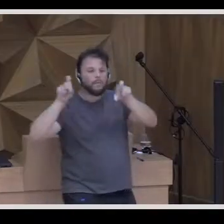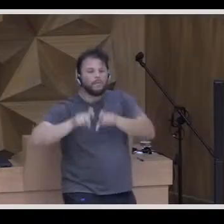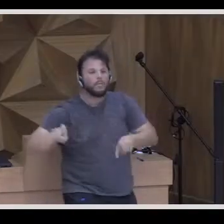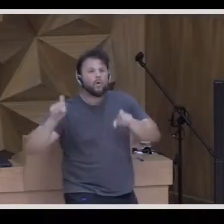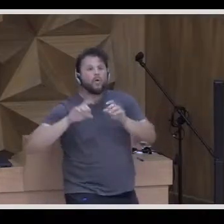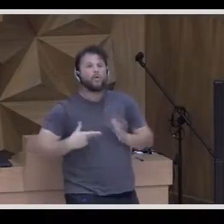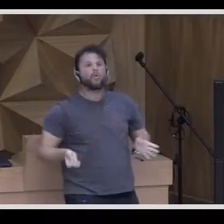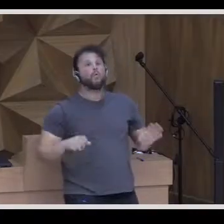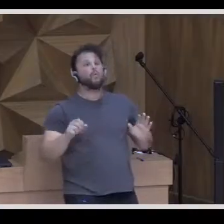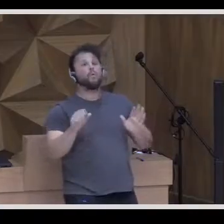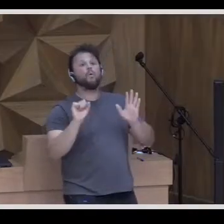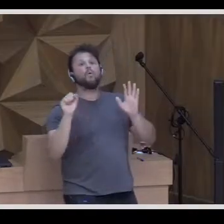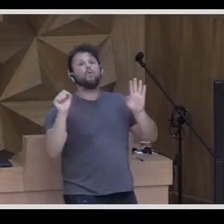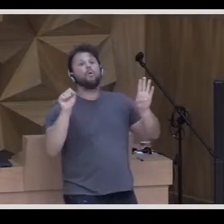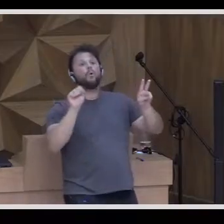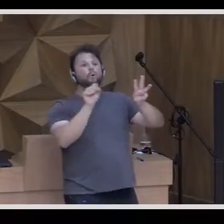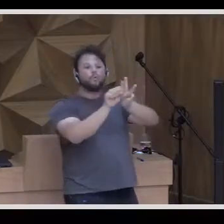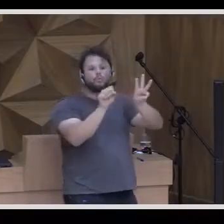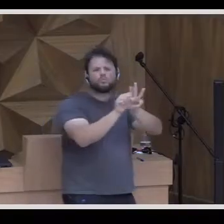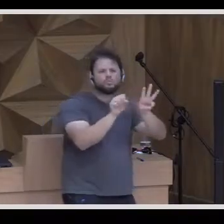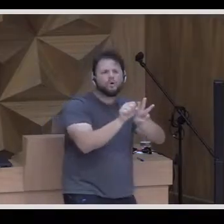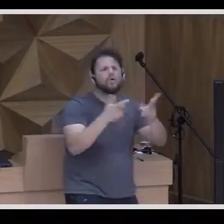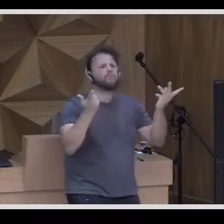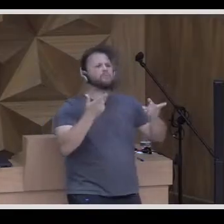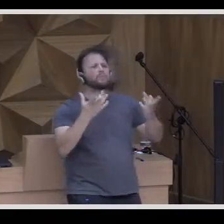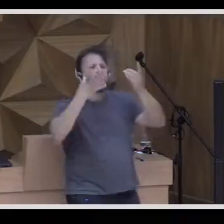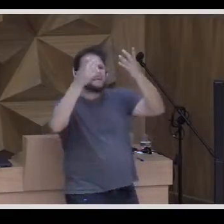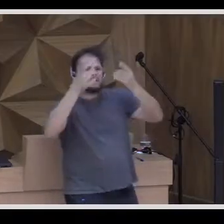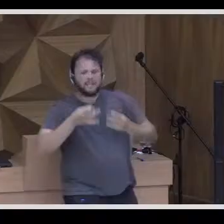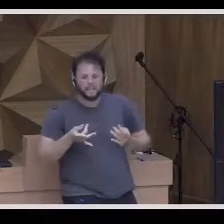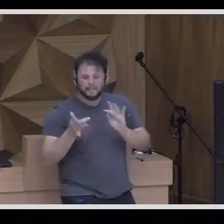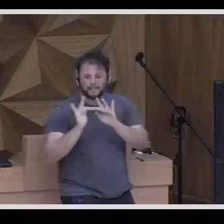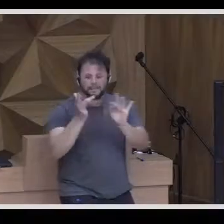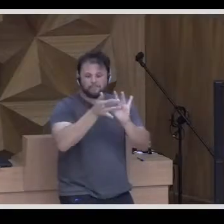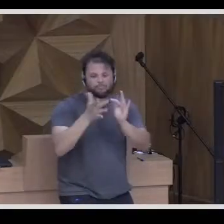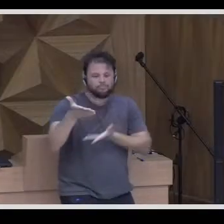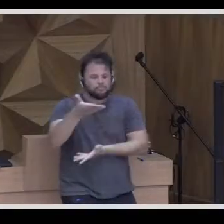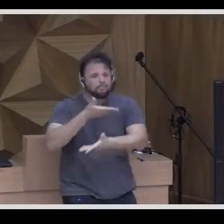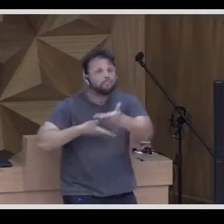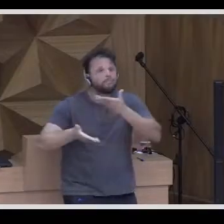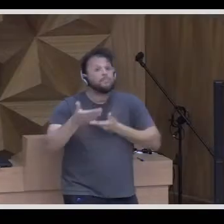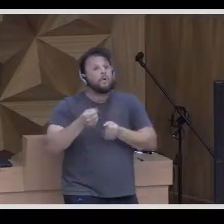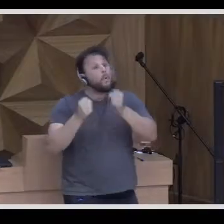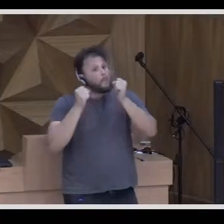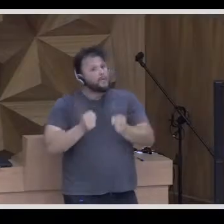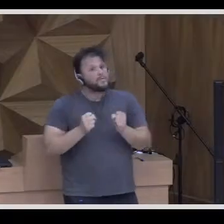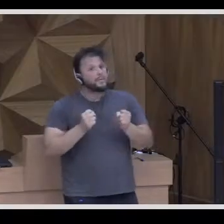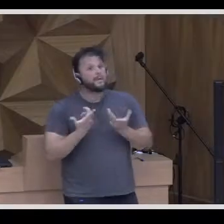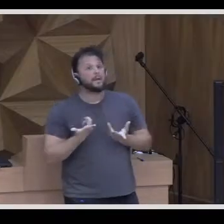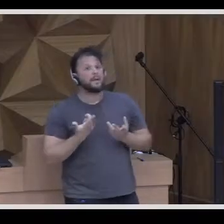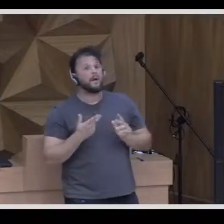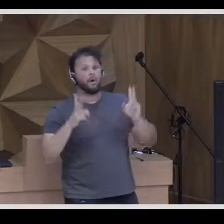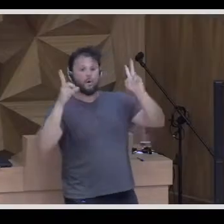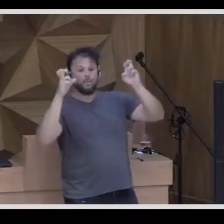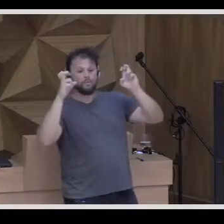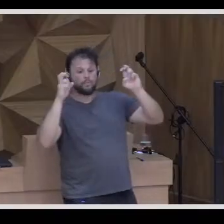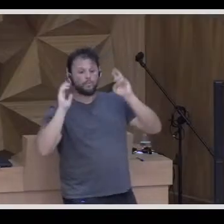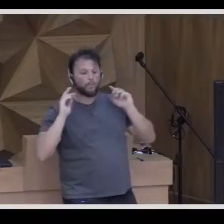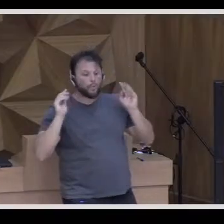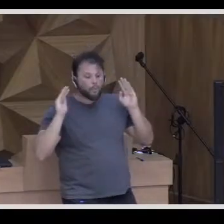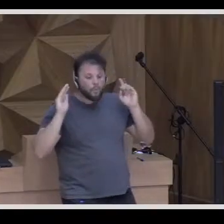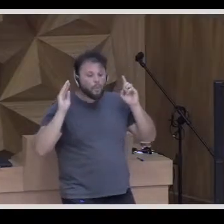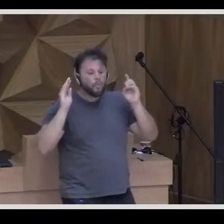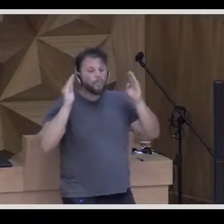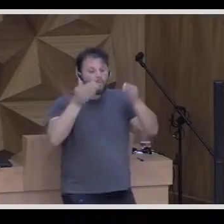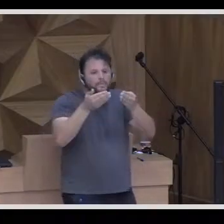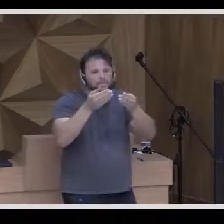we think of that as being kind of at the core of our kind of research nexus. And as you get further and further away from that and you start looking at the research coming